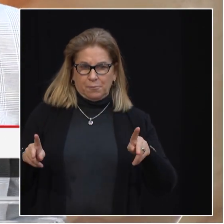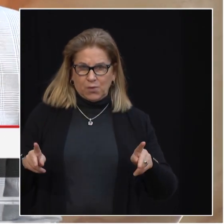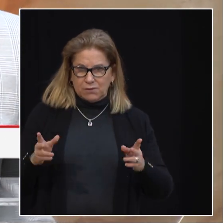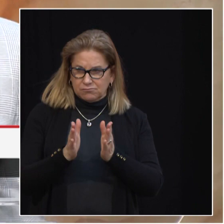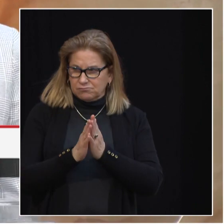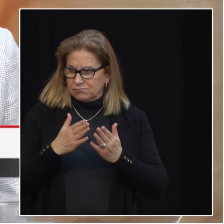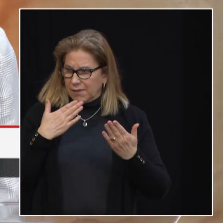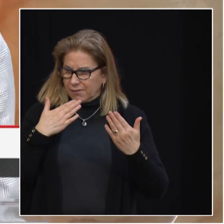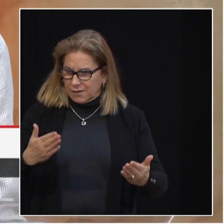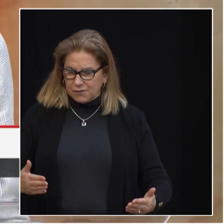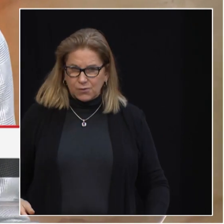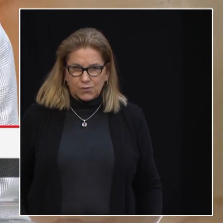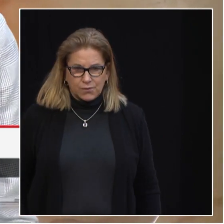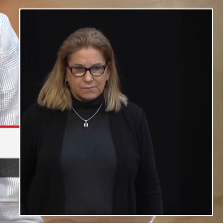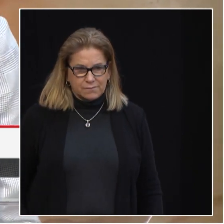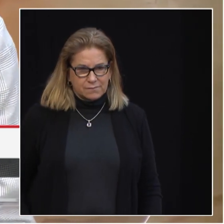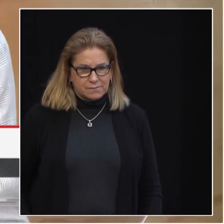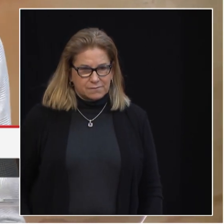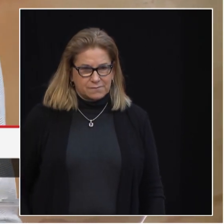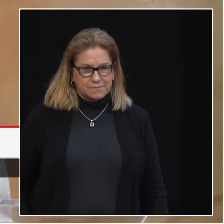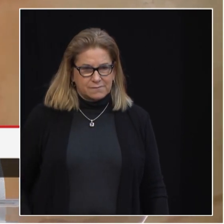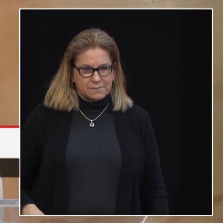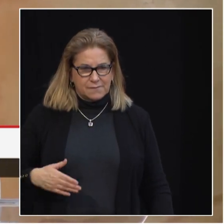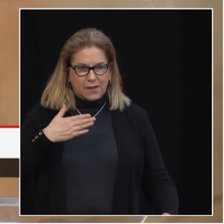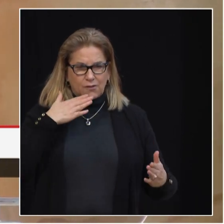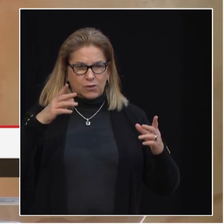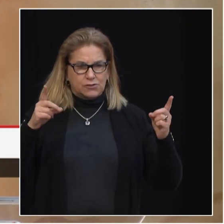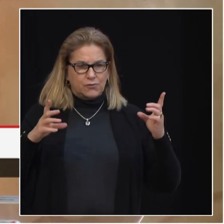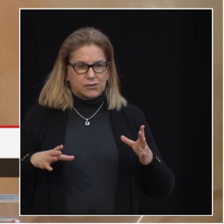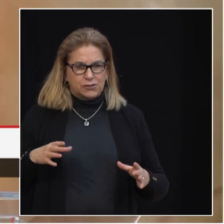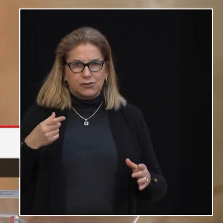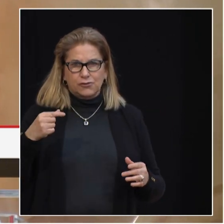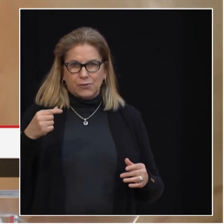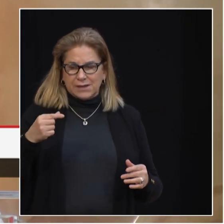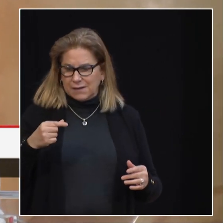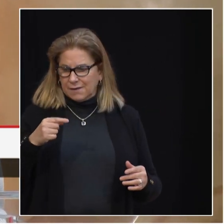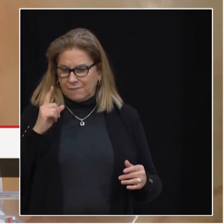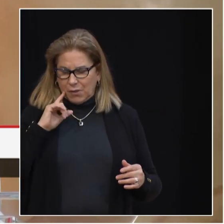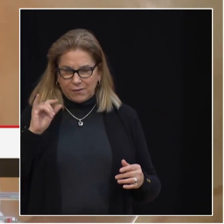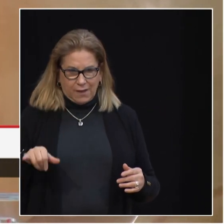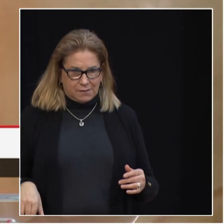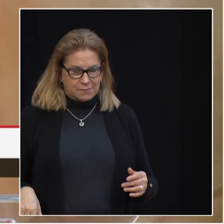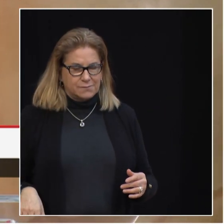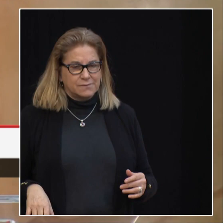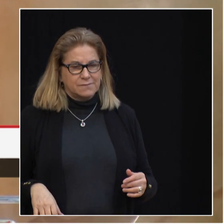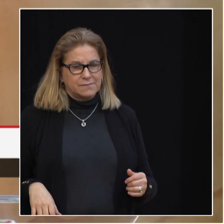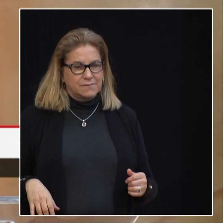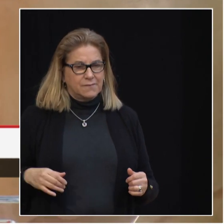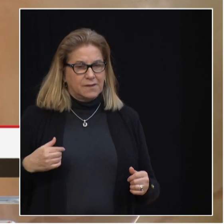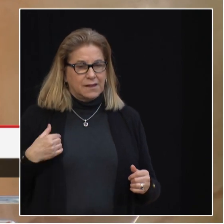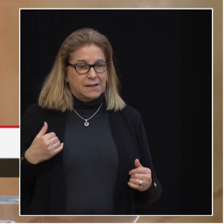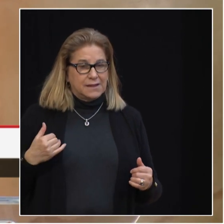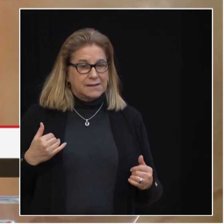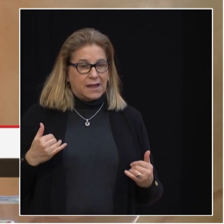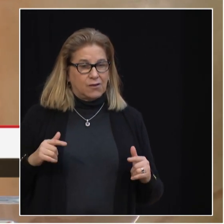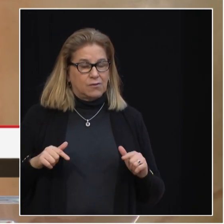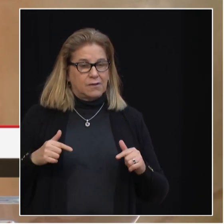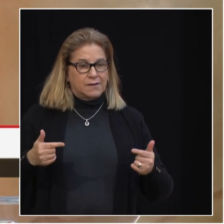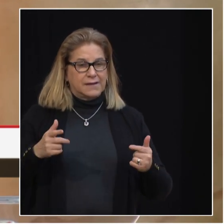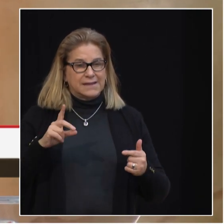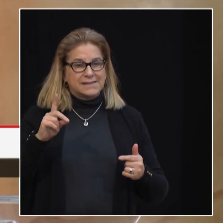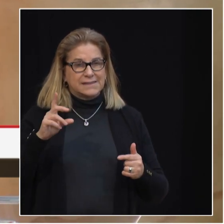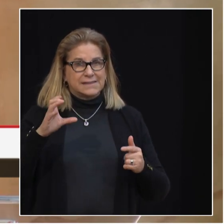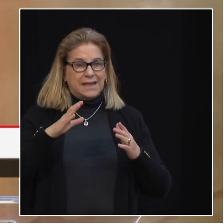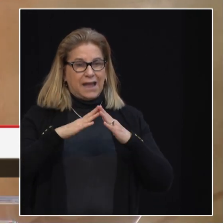Thank you, Director Green. Next, we're going to go to the DC Housing Authority. I'd like to welcome Executive Director Brenda Donald to talk